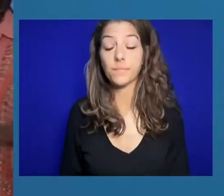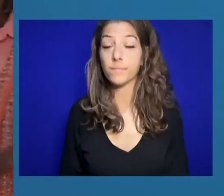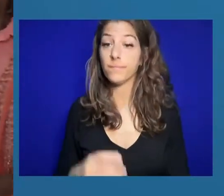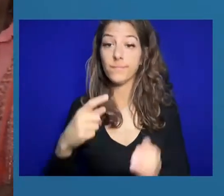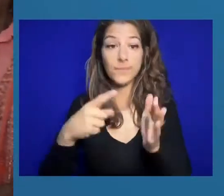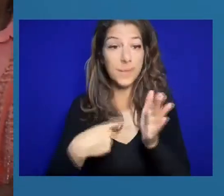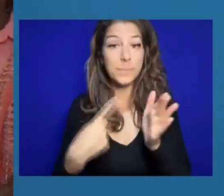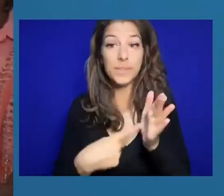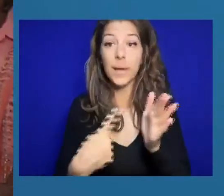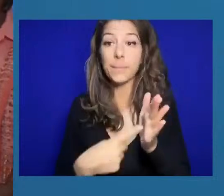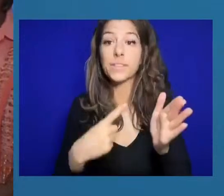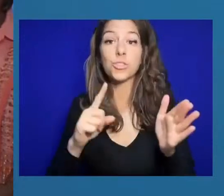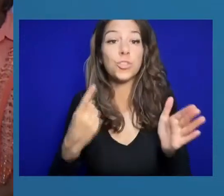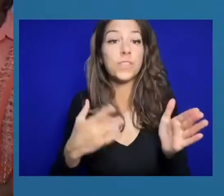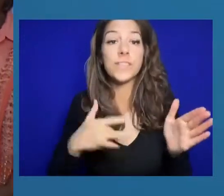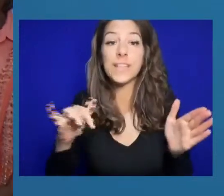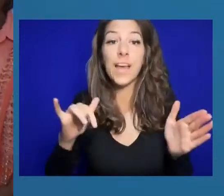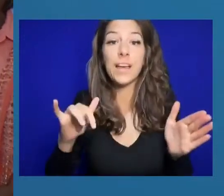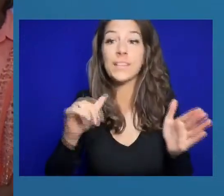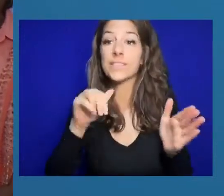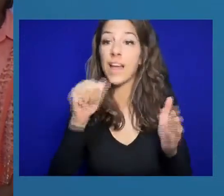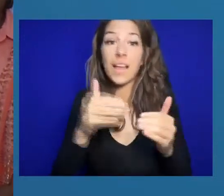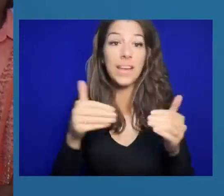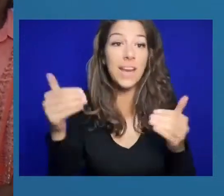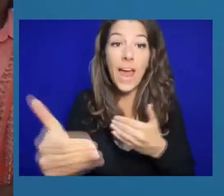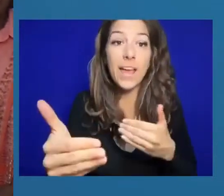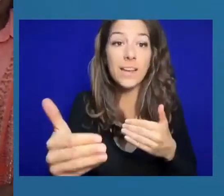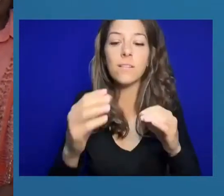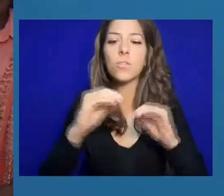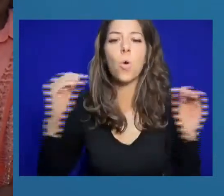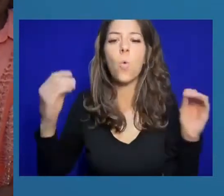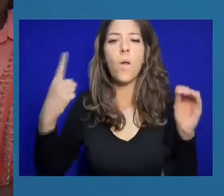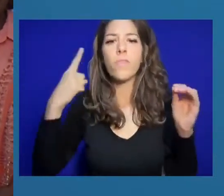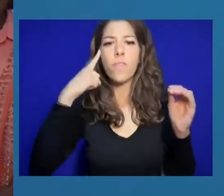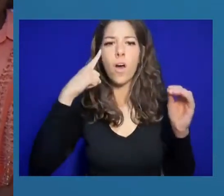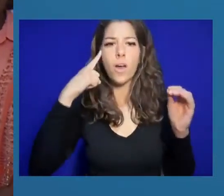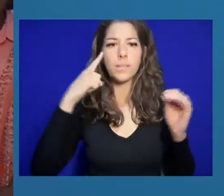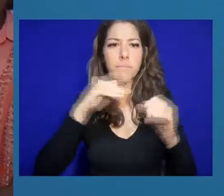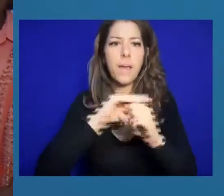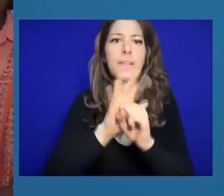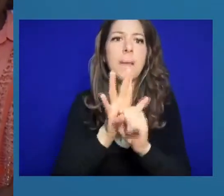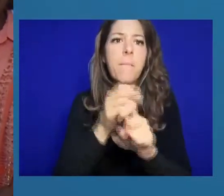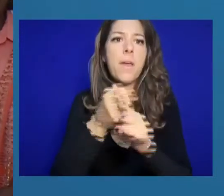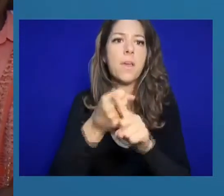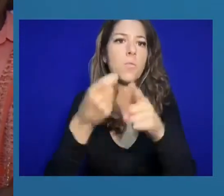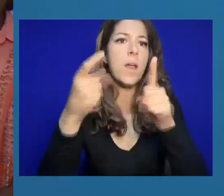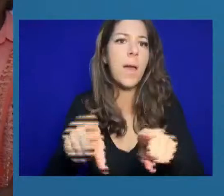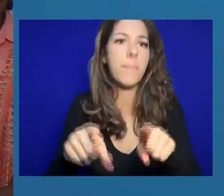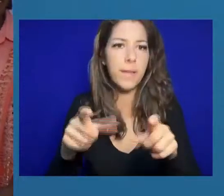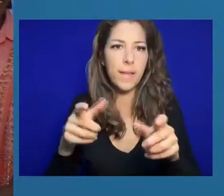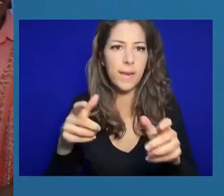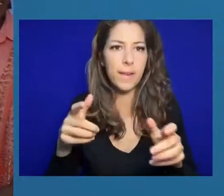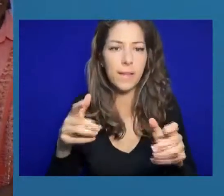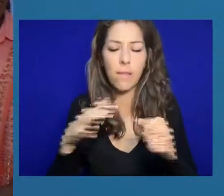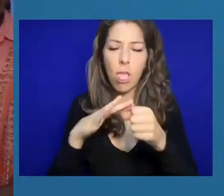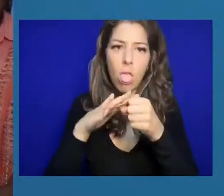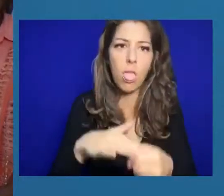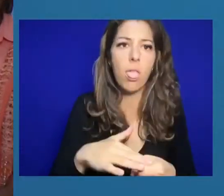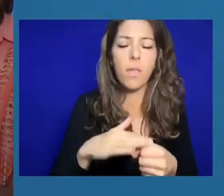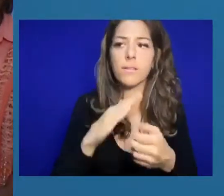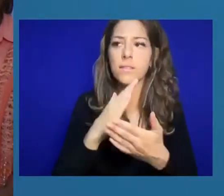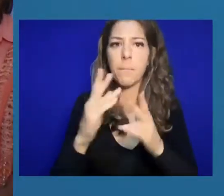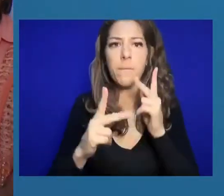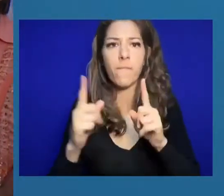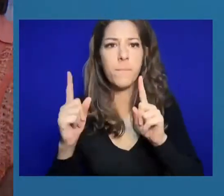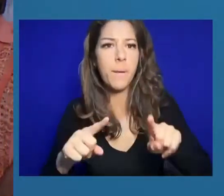sometimes it just feels like we're not getting ahead. No one counted on a pandemic to slam us down and to stop people from coming to our